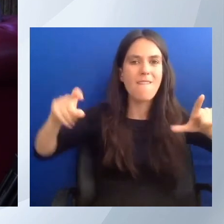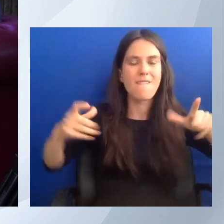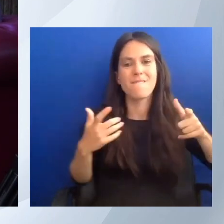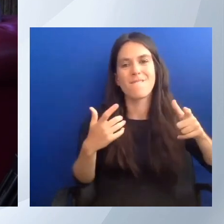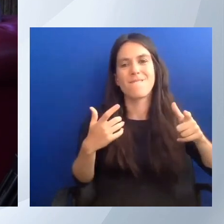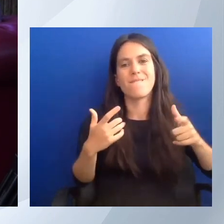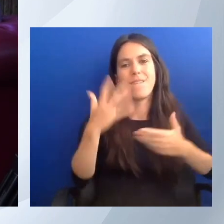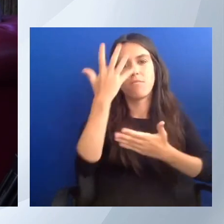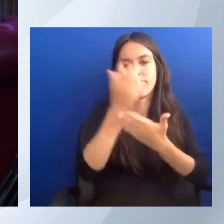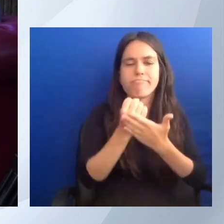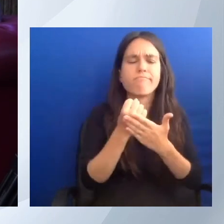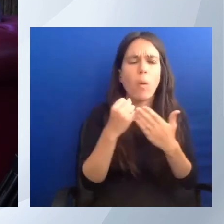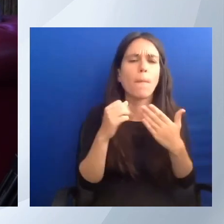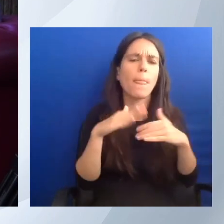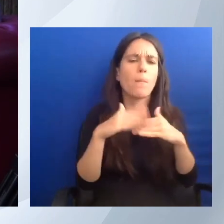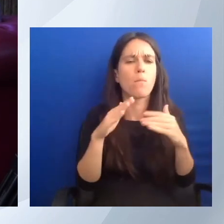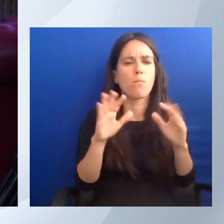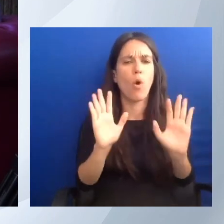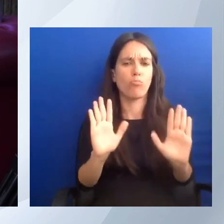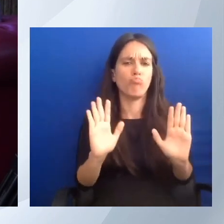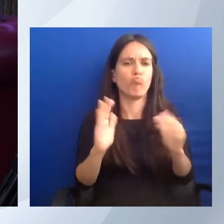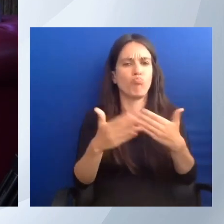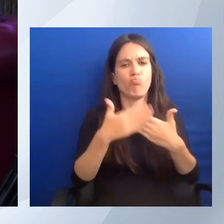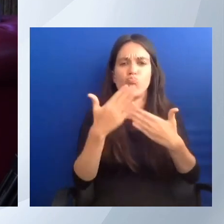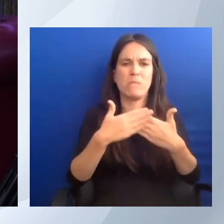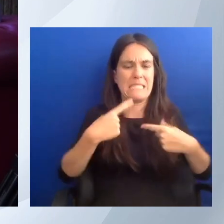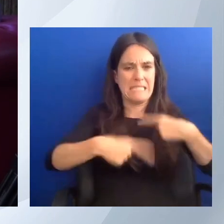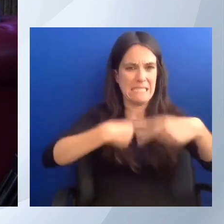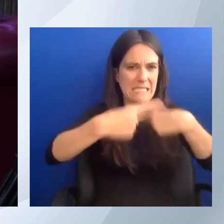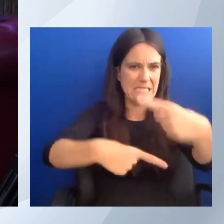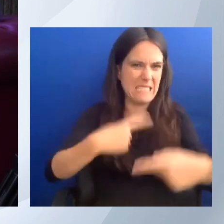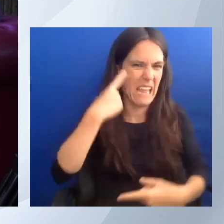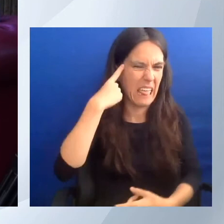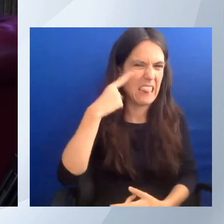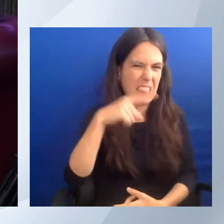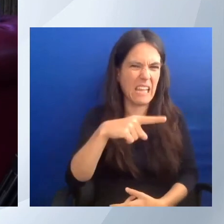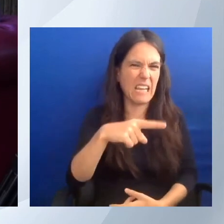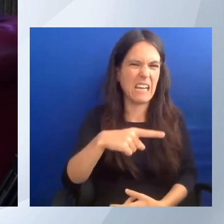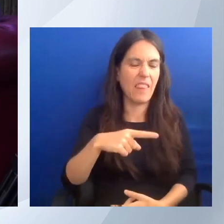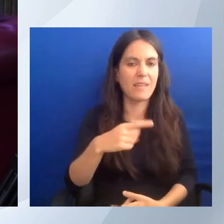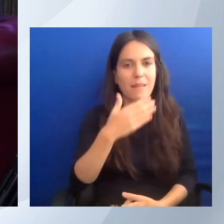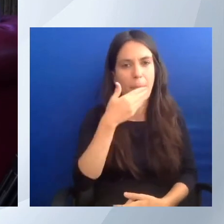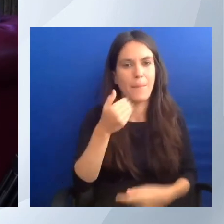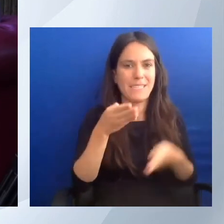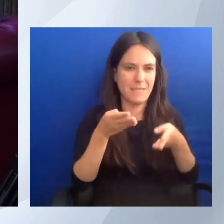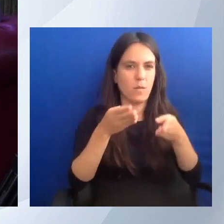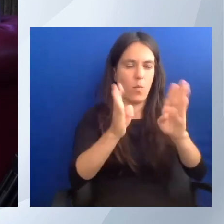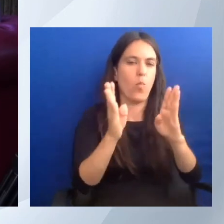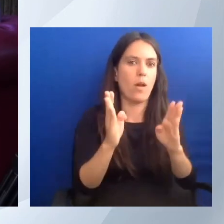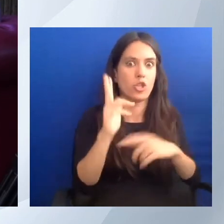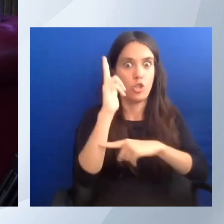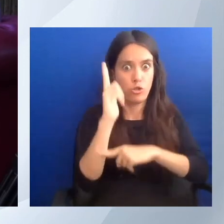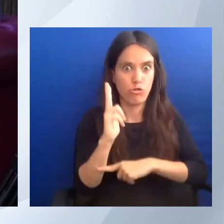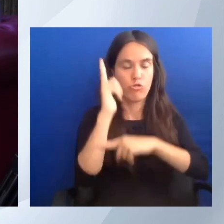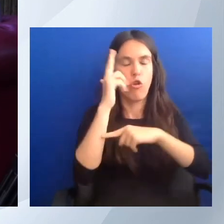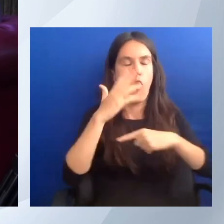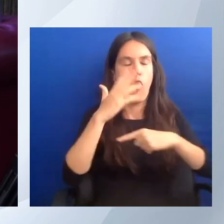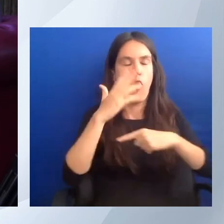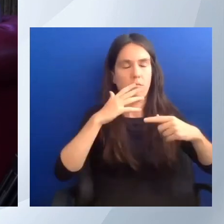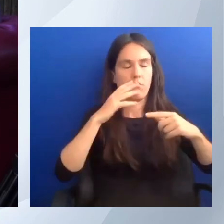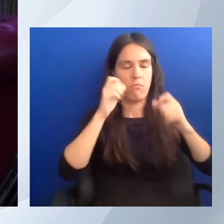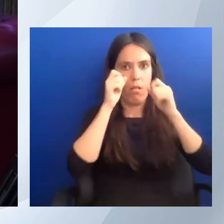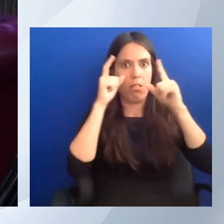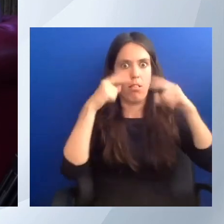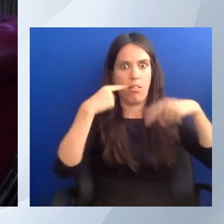REST API where you can just say, give me the content of a page. And yeah, then it's just REST calls, making sure that you have the proper content.